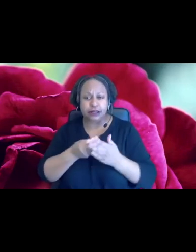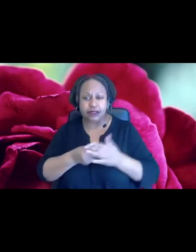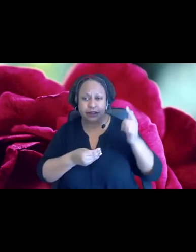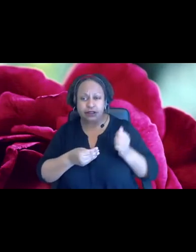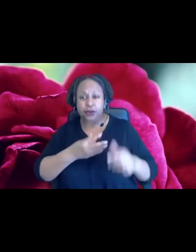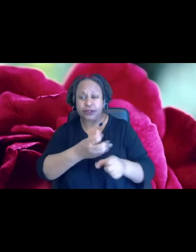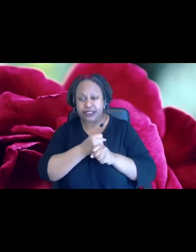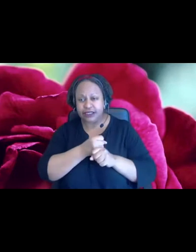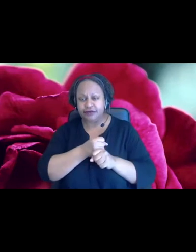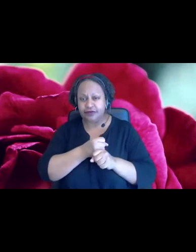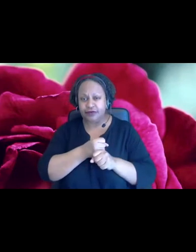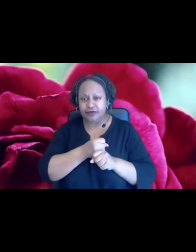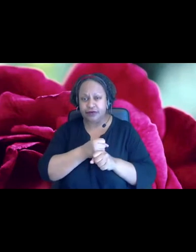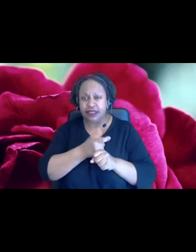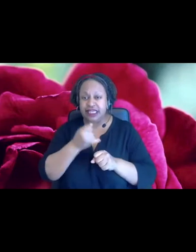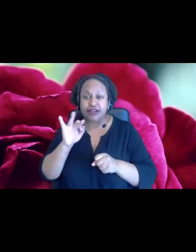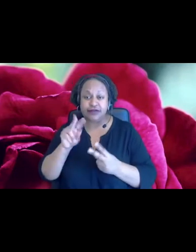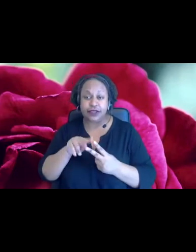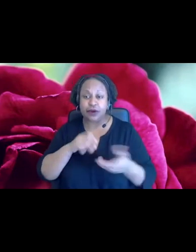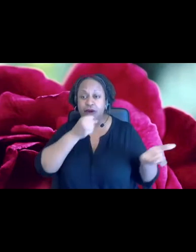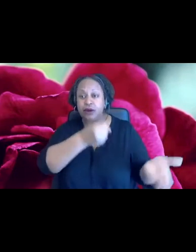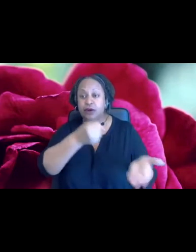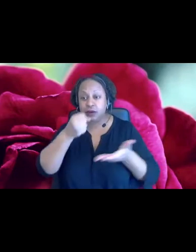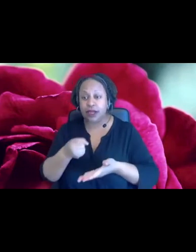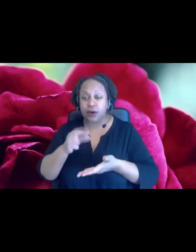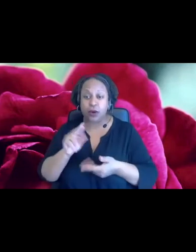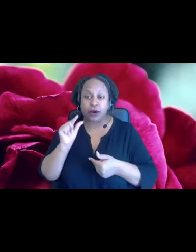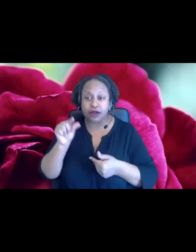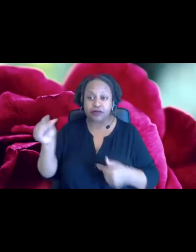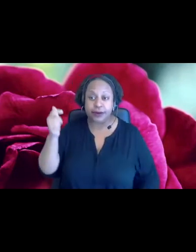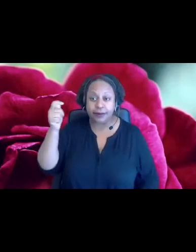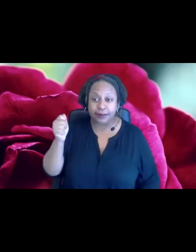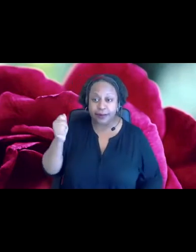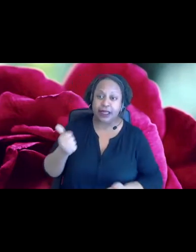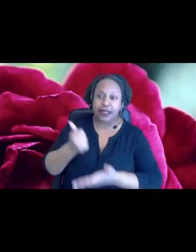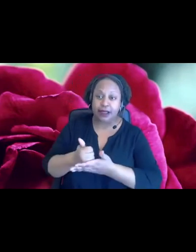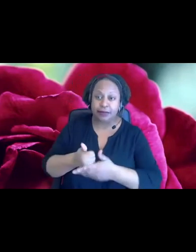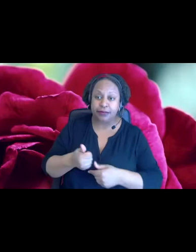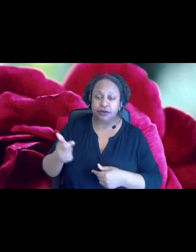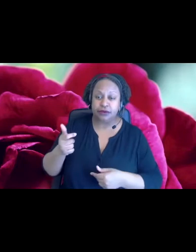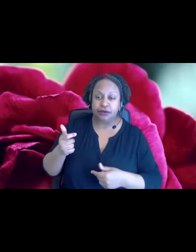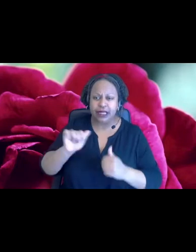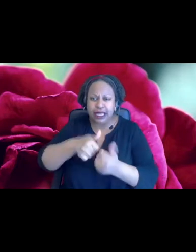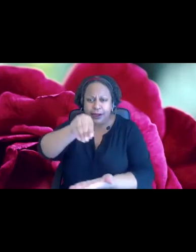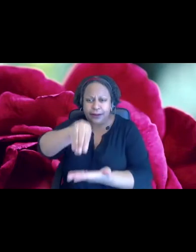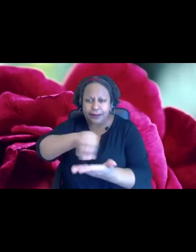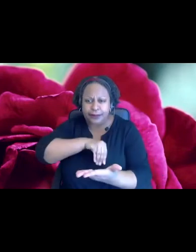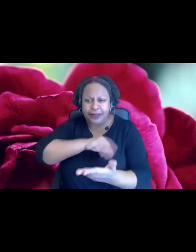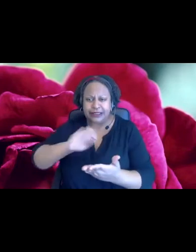in the form of either grants or government assistance. That has been